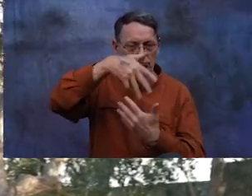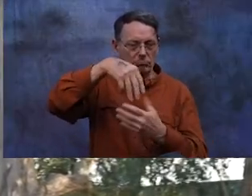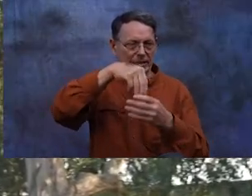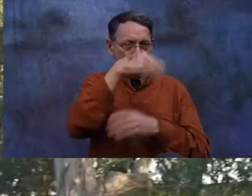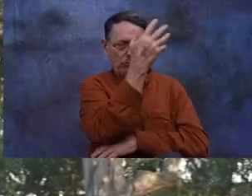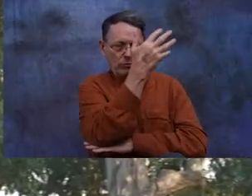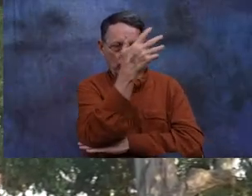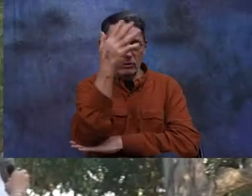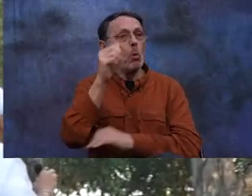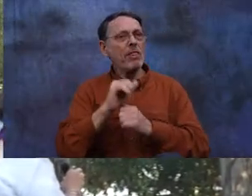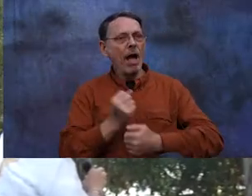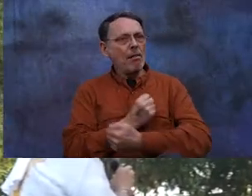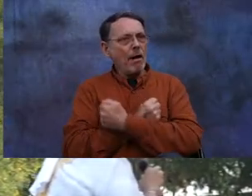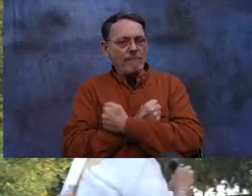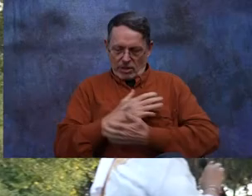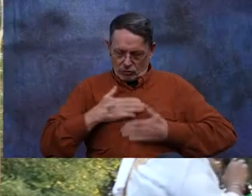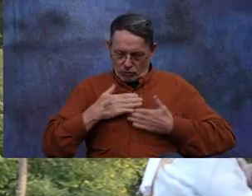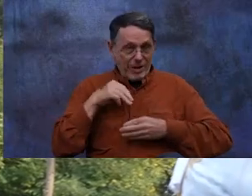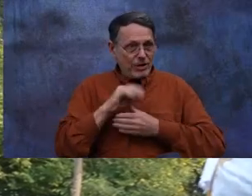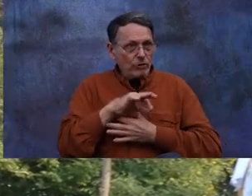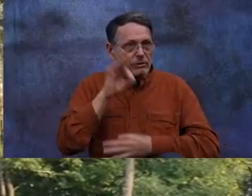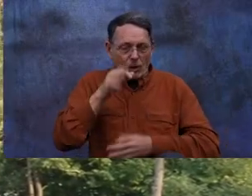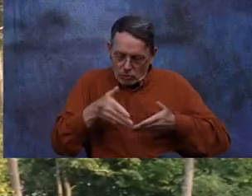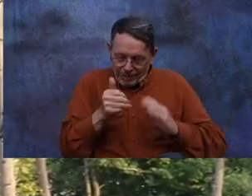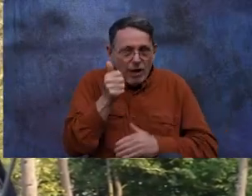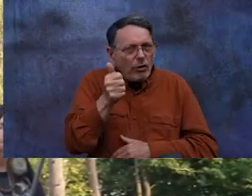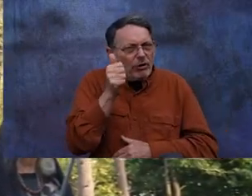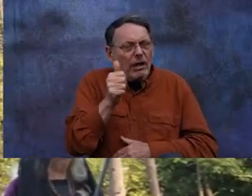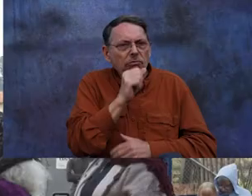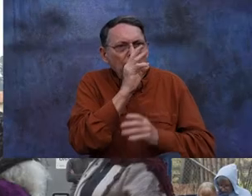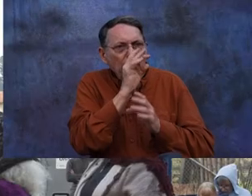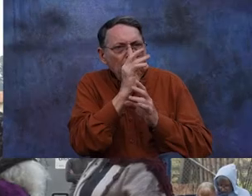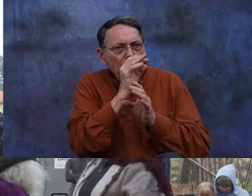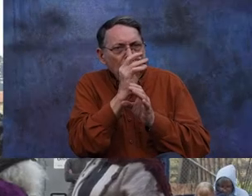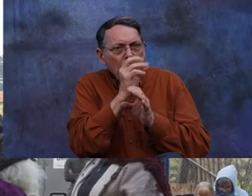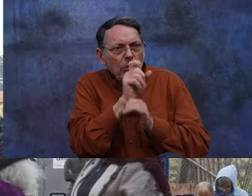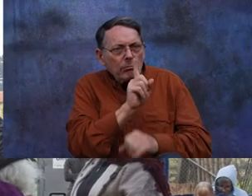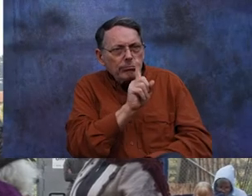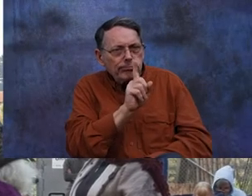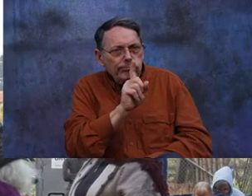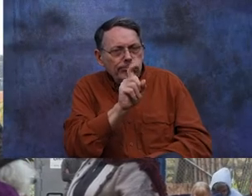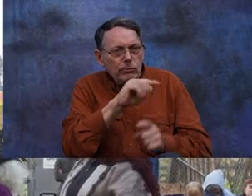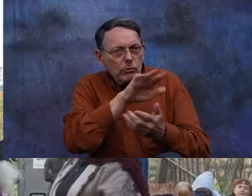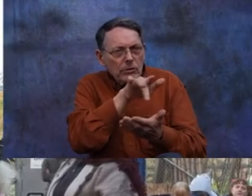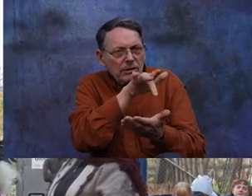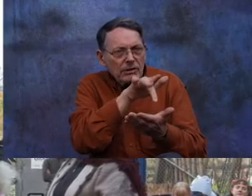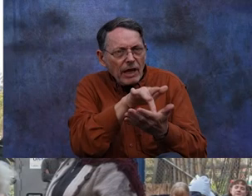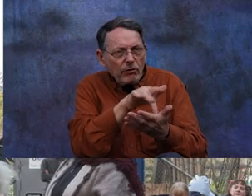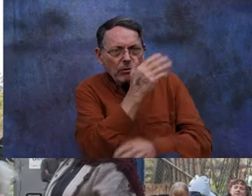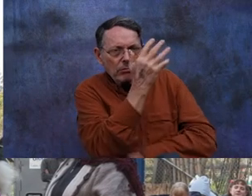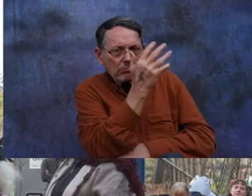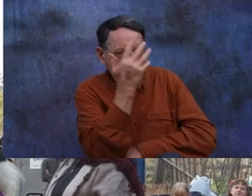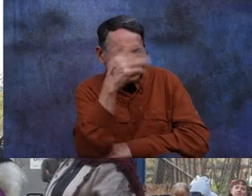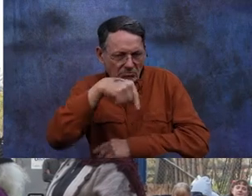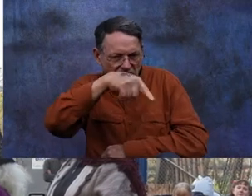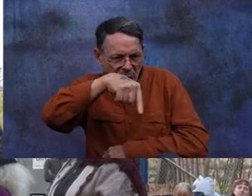joy in your spirit, you allow yourself to be drawn to the center of that grove. And as you